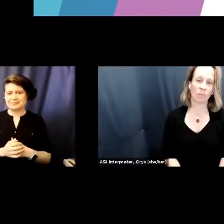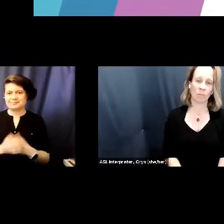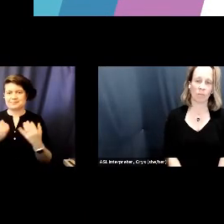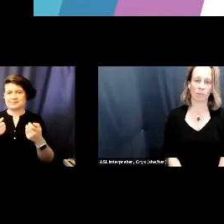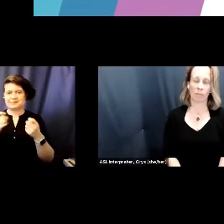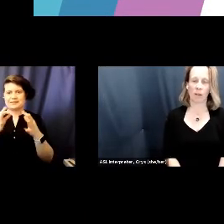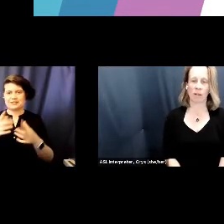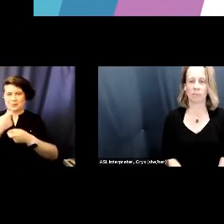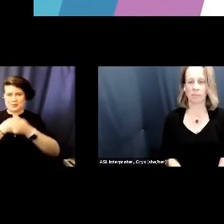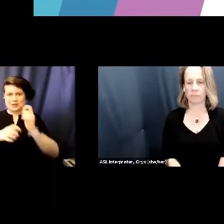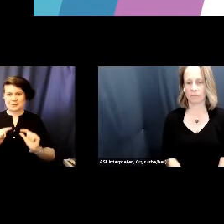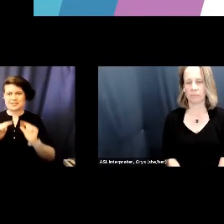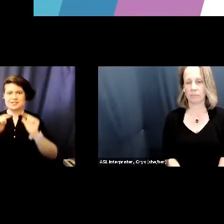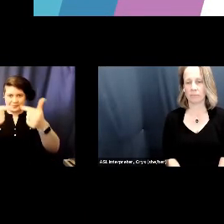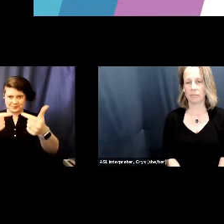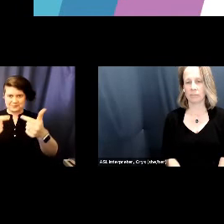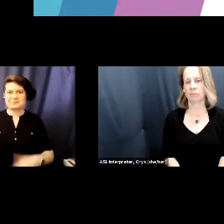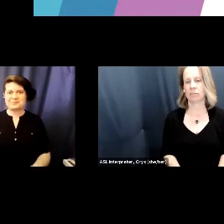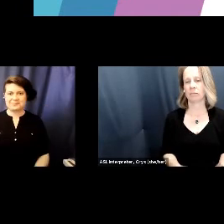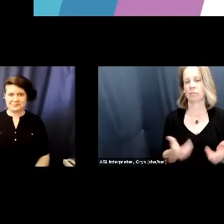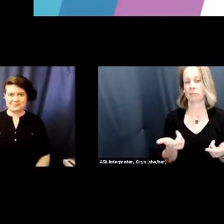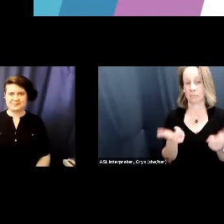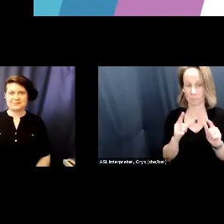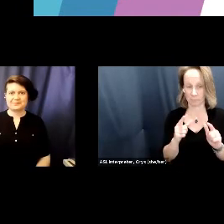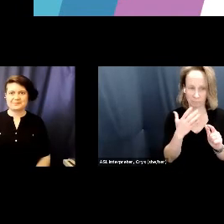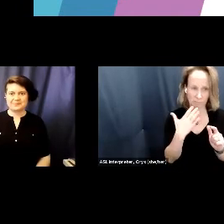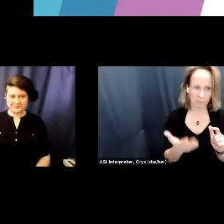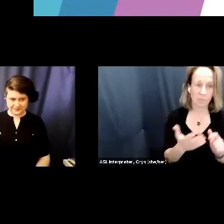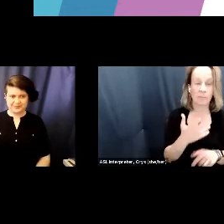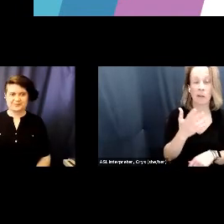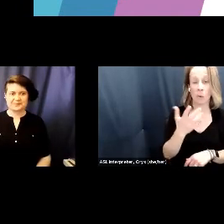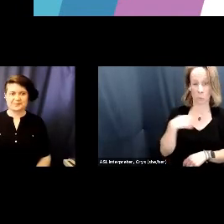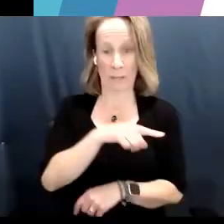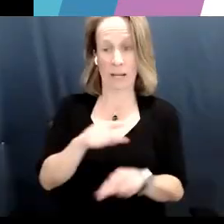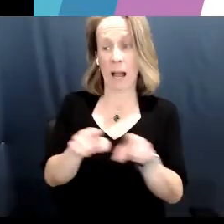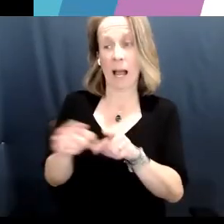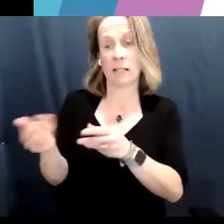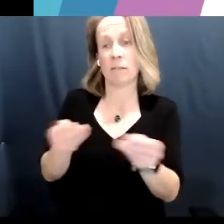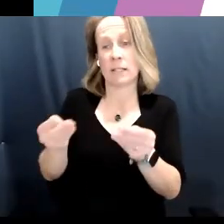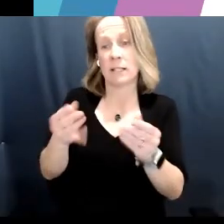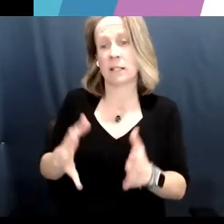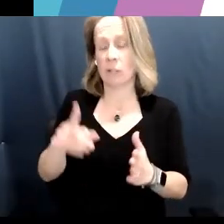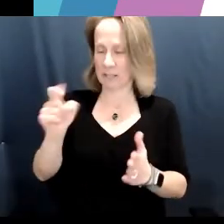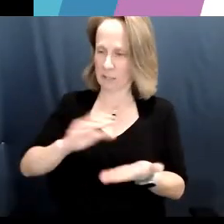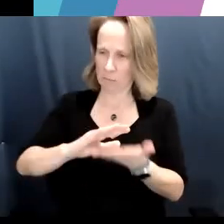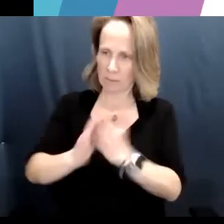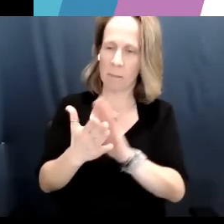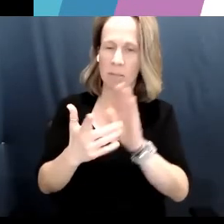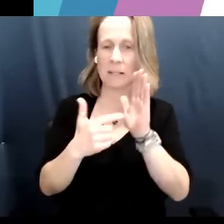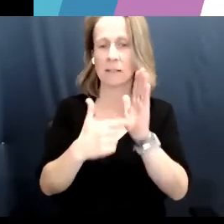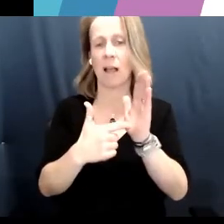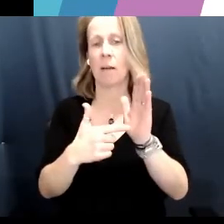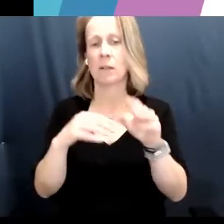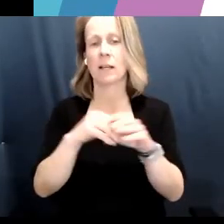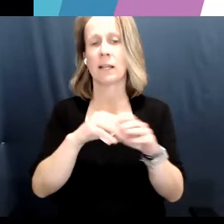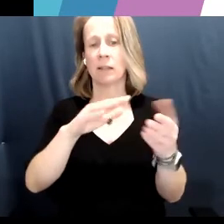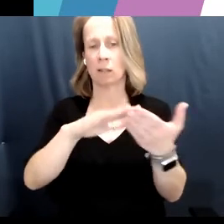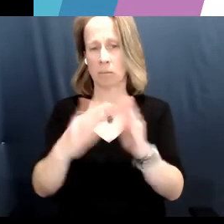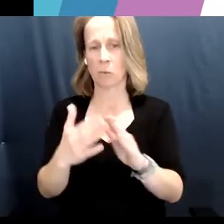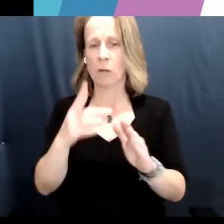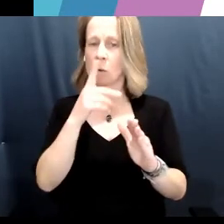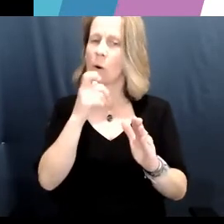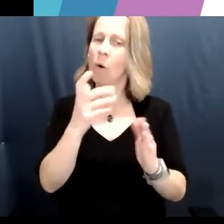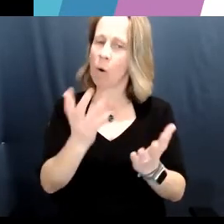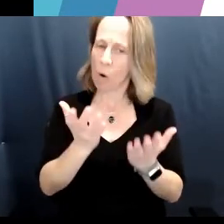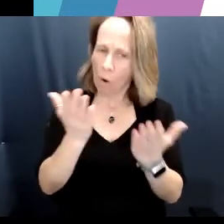We also, as our agencies, as facilitators, need to be examples in our community of people who offer constant education